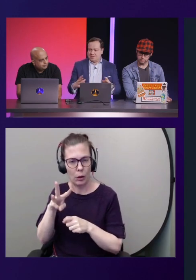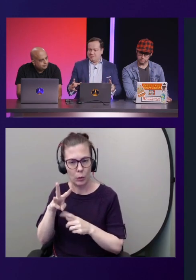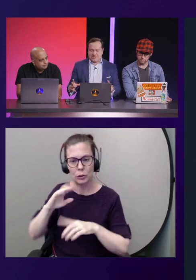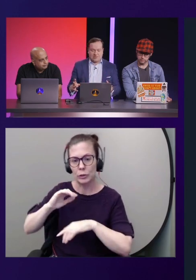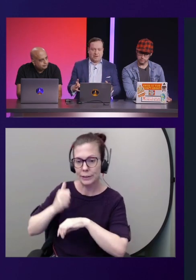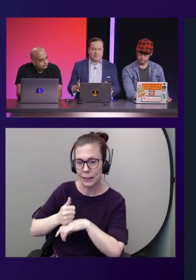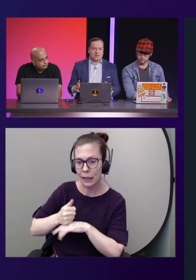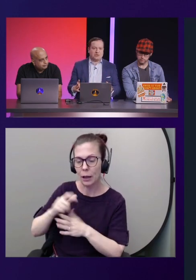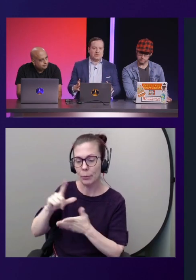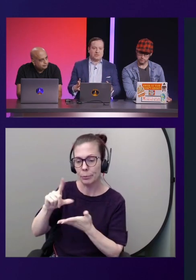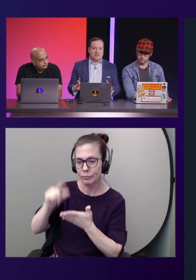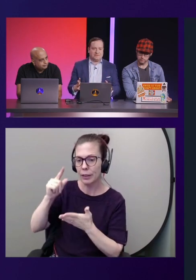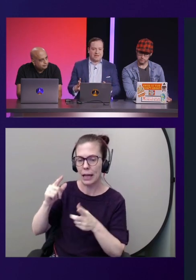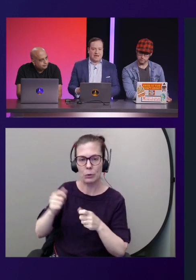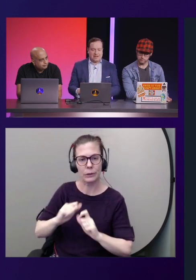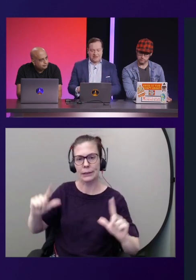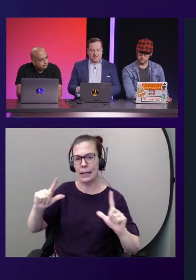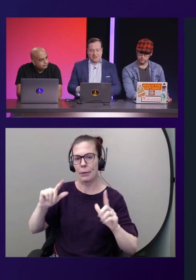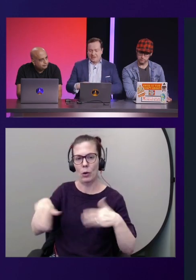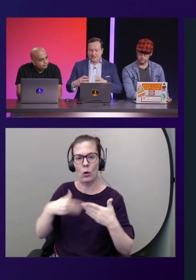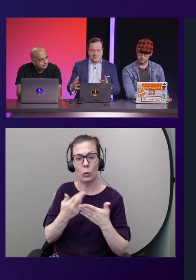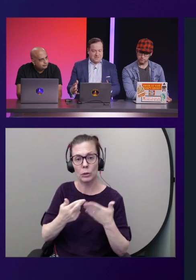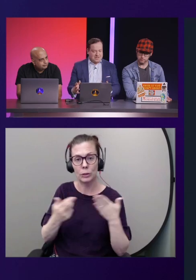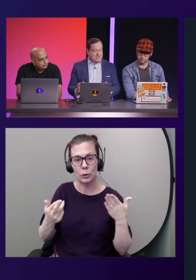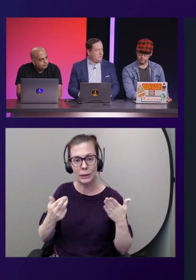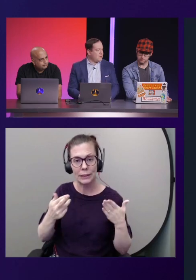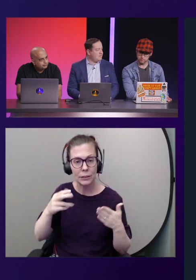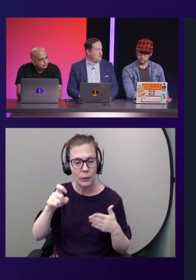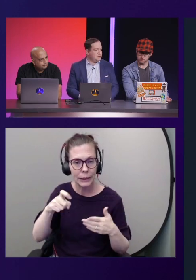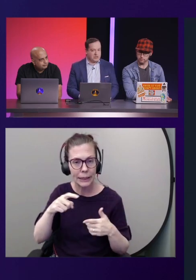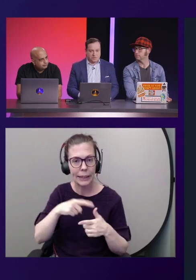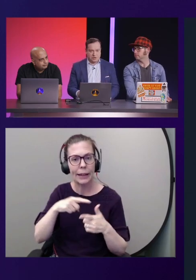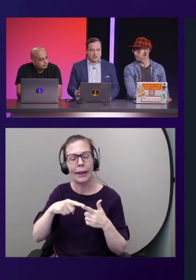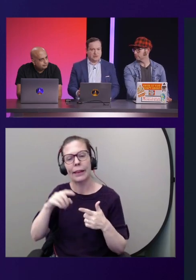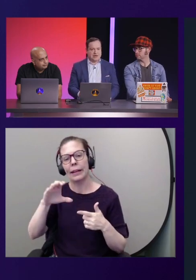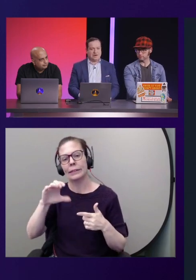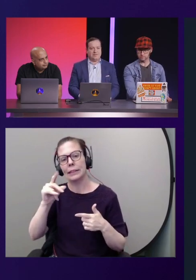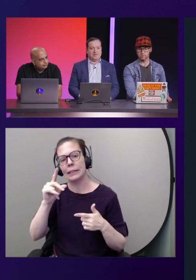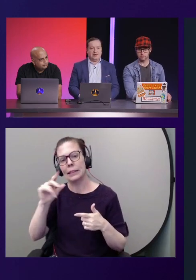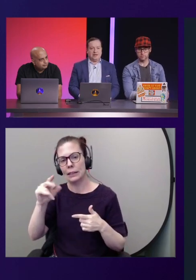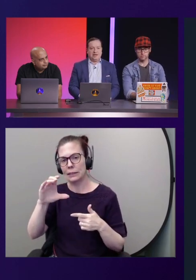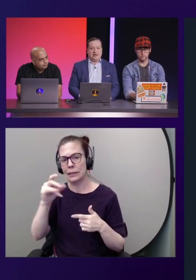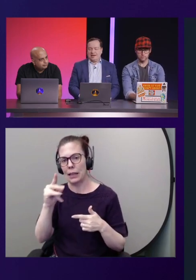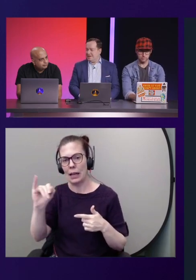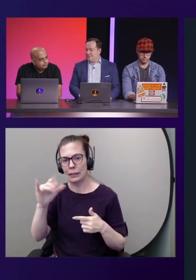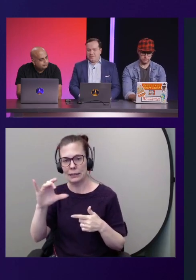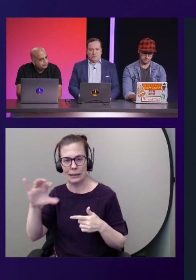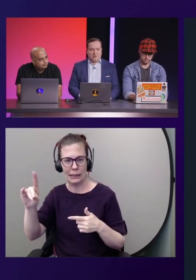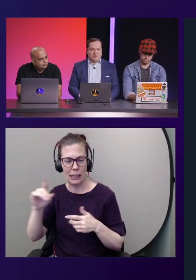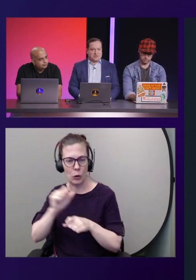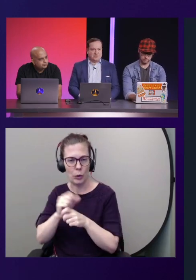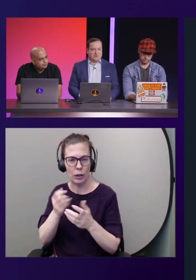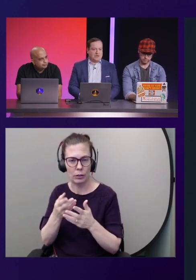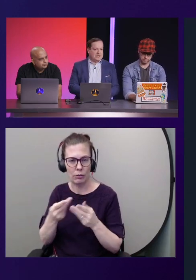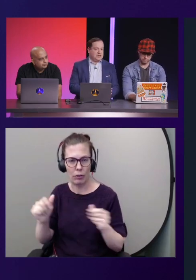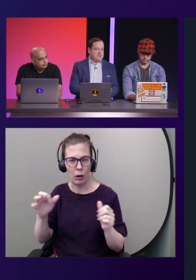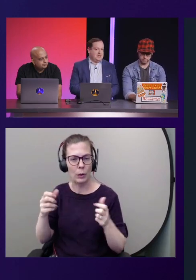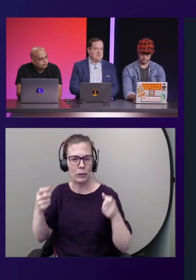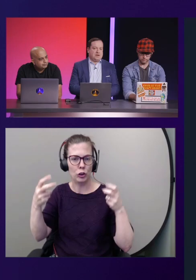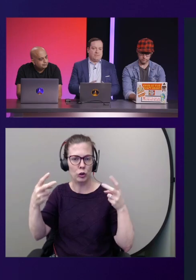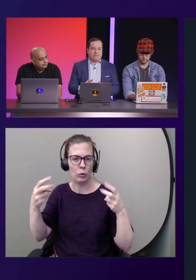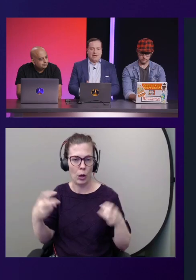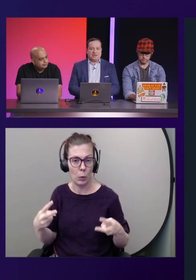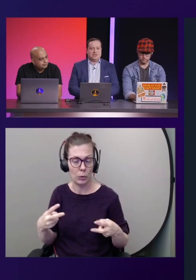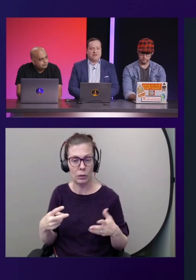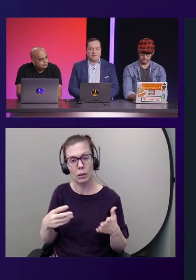it spins up all the resources you need for that, and then you get your CI/CD workflow so you can push code out, right? And then you've also got to know today